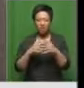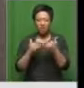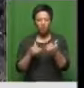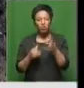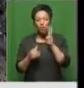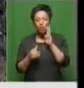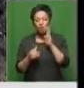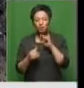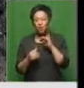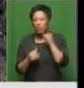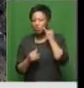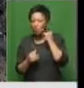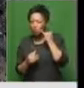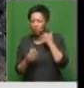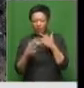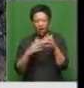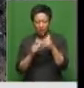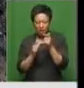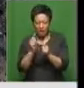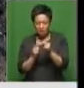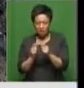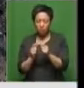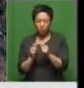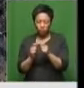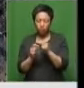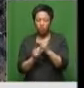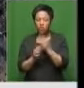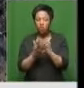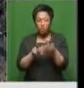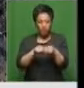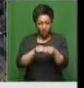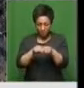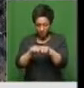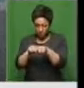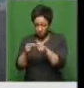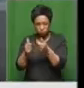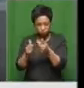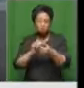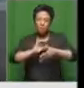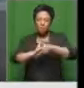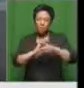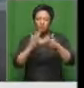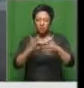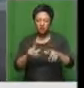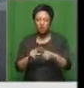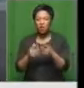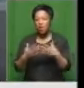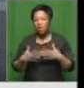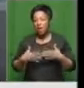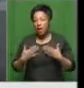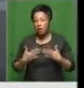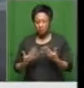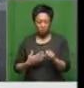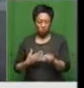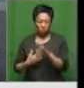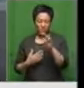water, juice, dairy, whatever it is you have. Yeah. So those tests were passed successfully, and we're very happy to be offering South Africa